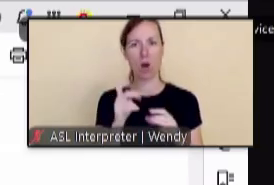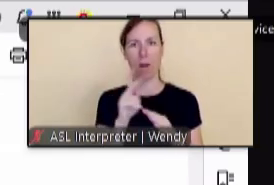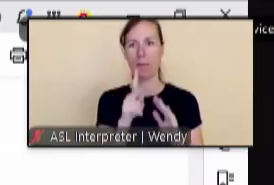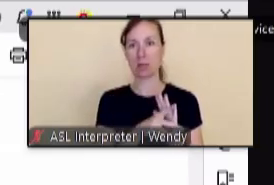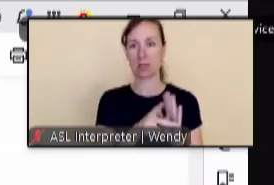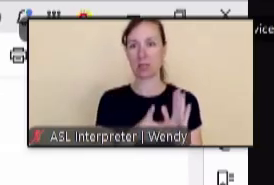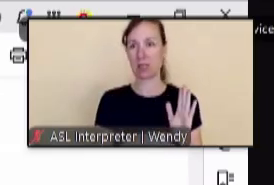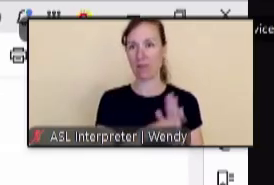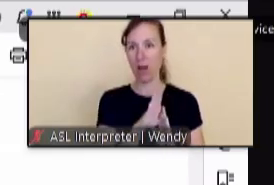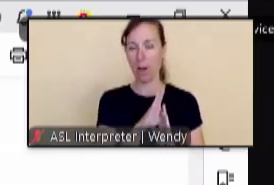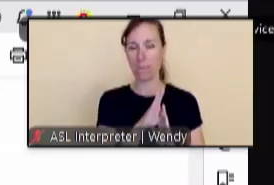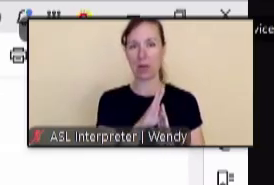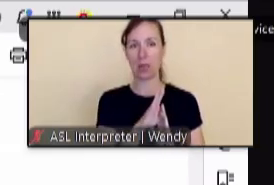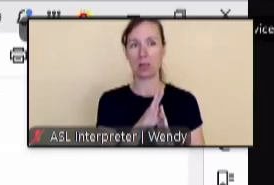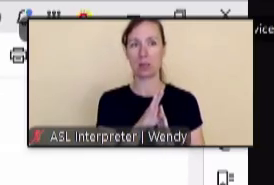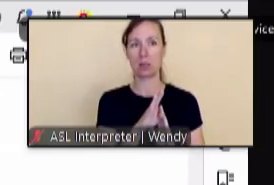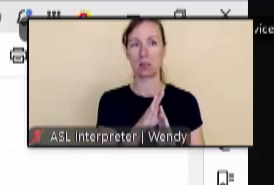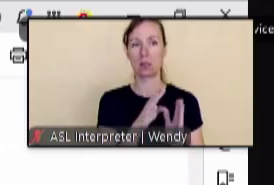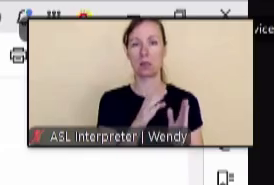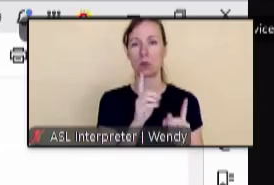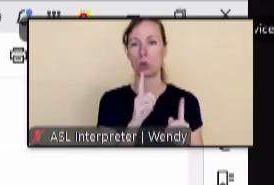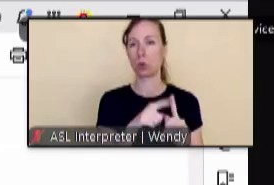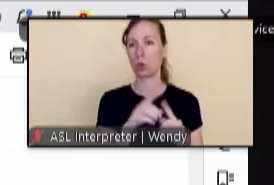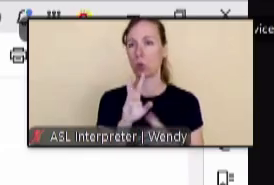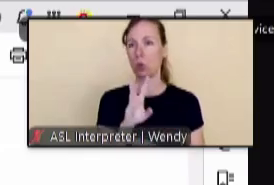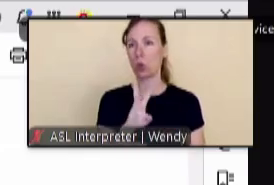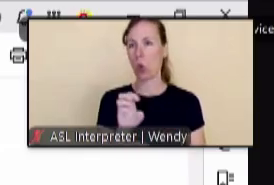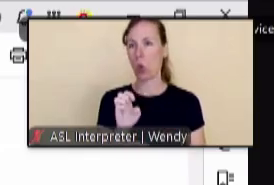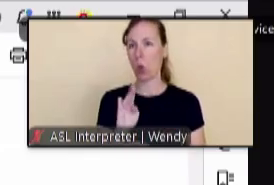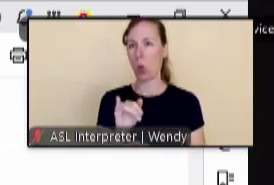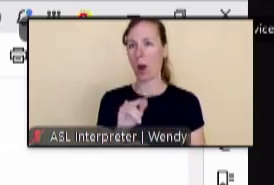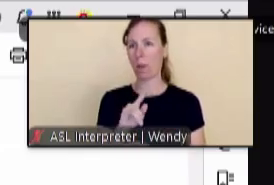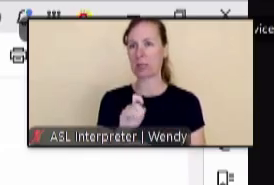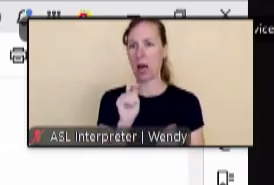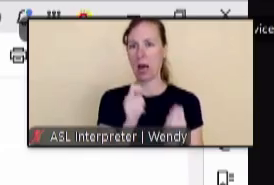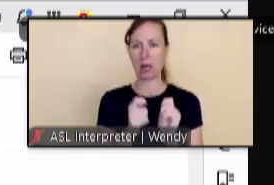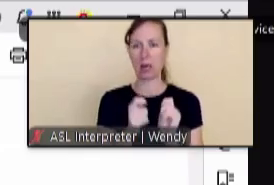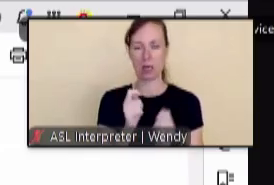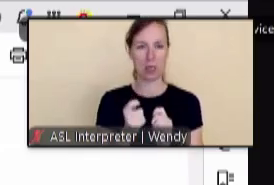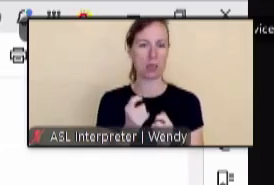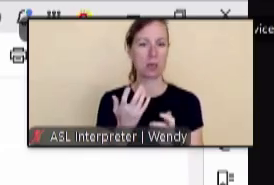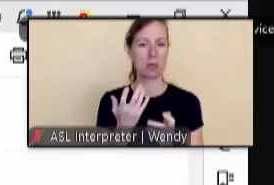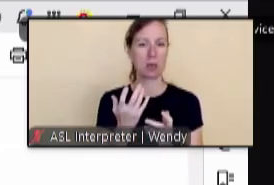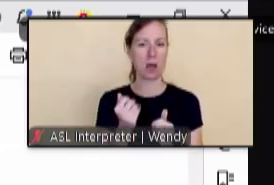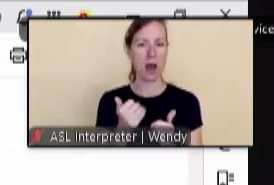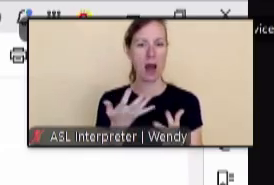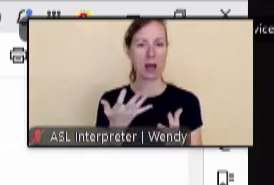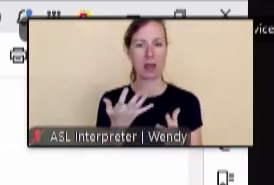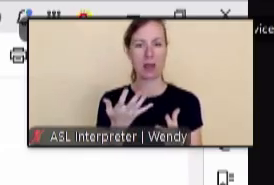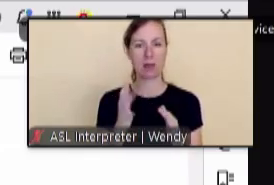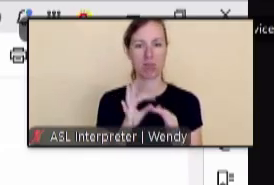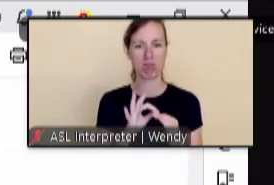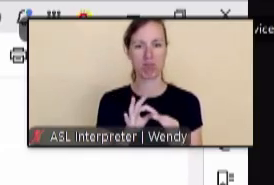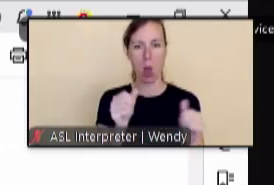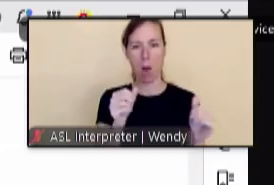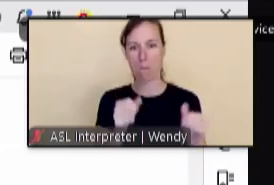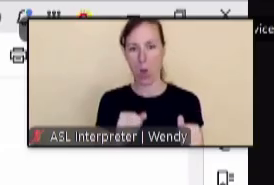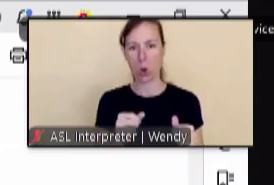to website and things of that nature that we have to post and link with the commission. Equipment